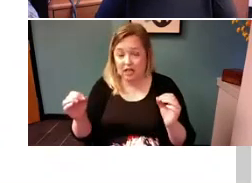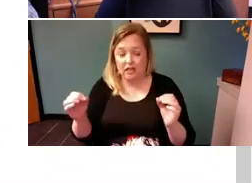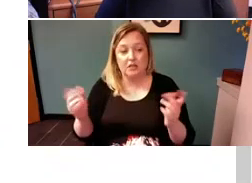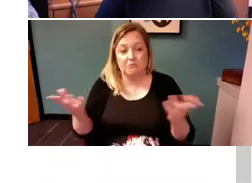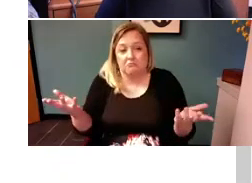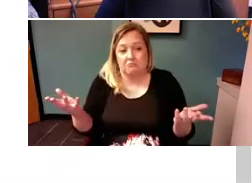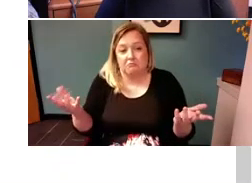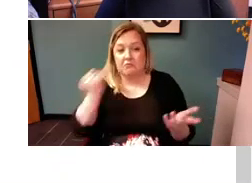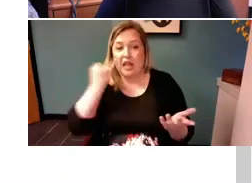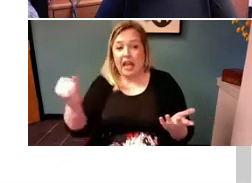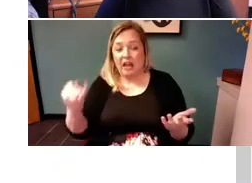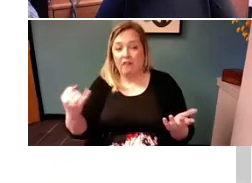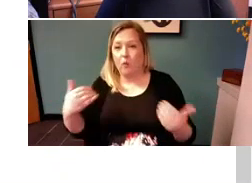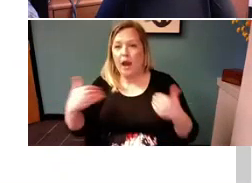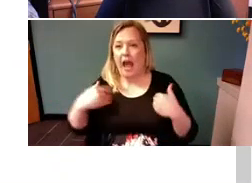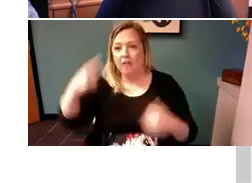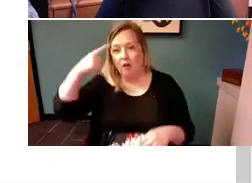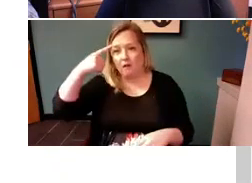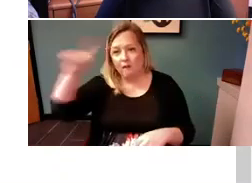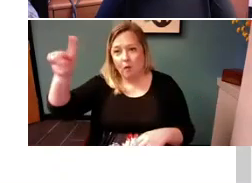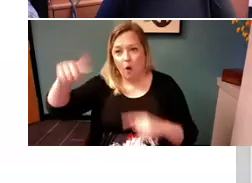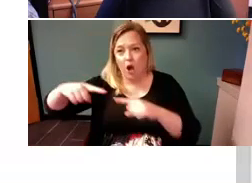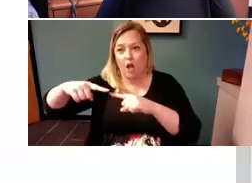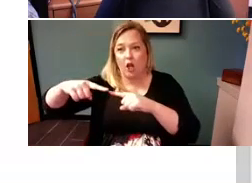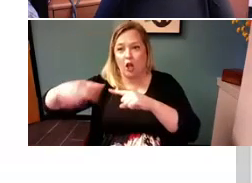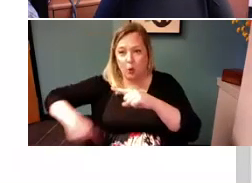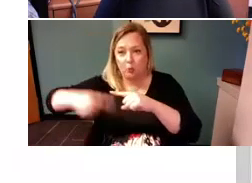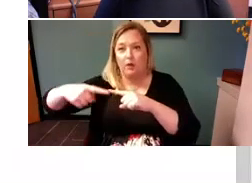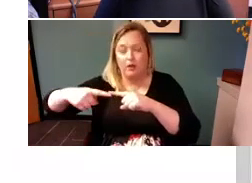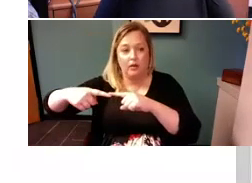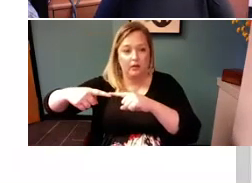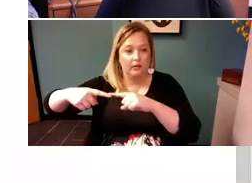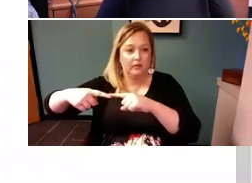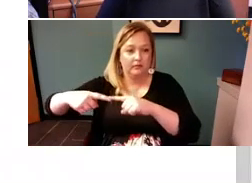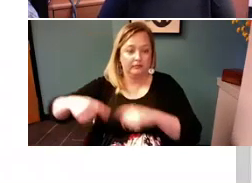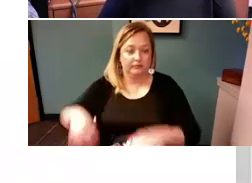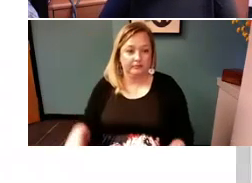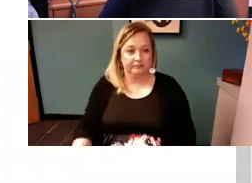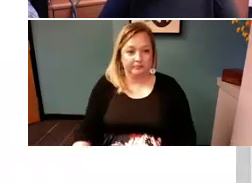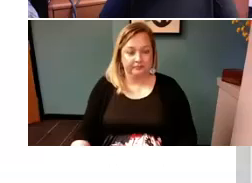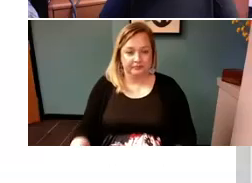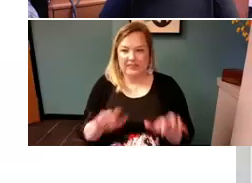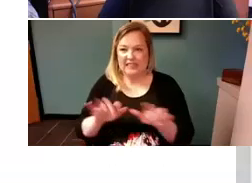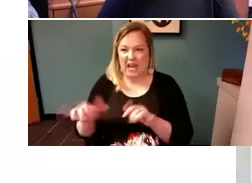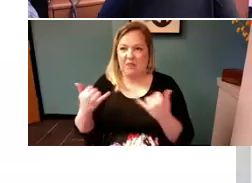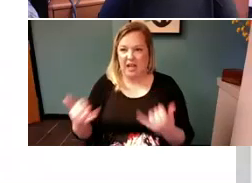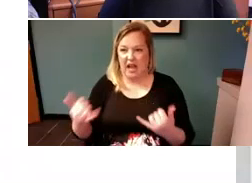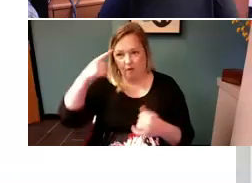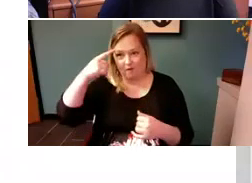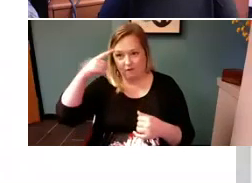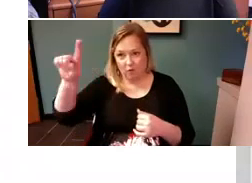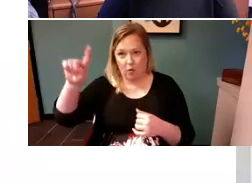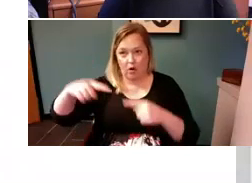this for loop, just for the sake of it, 0, I less than 4, I plus plus,